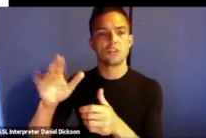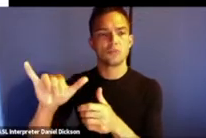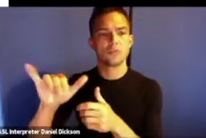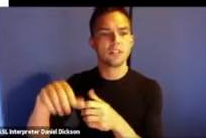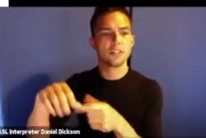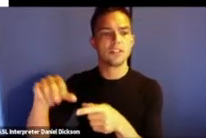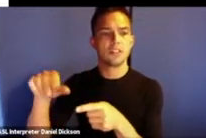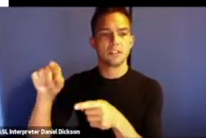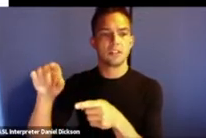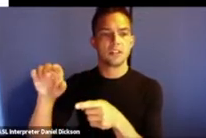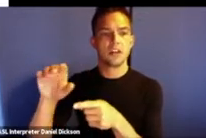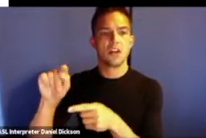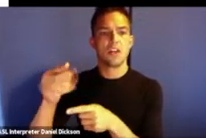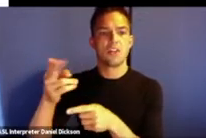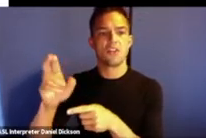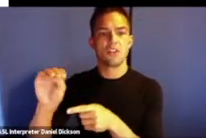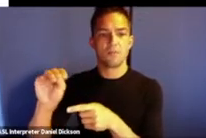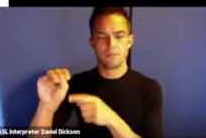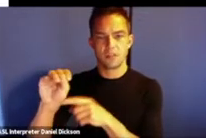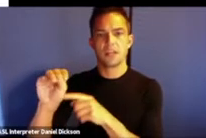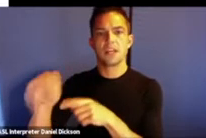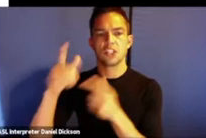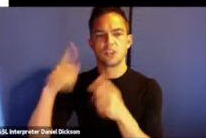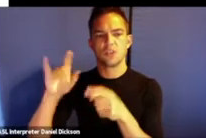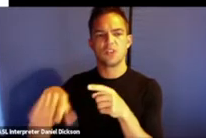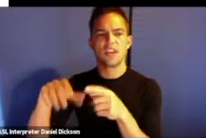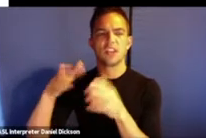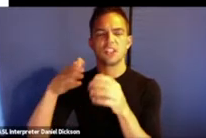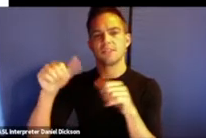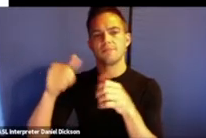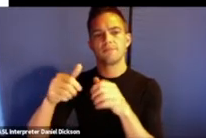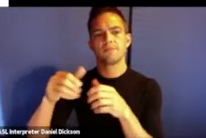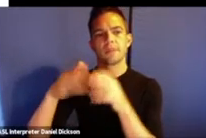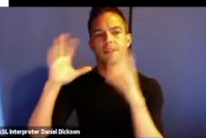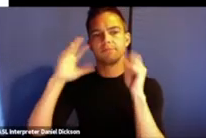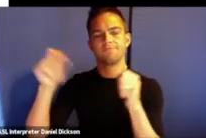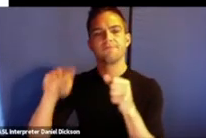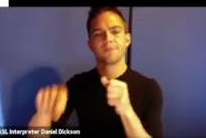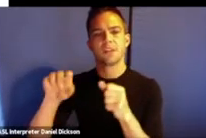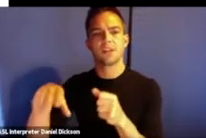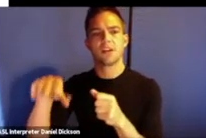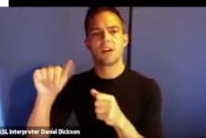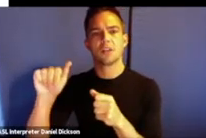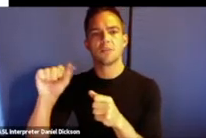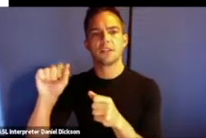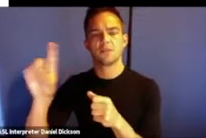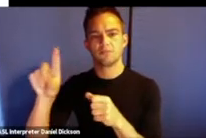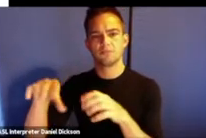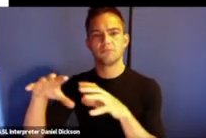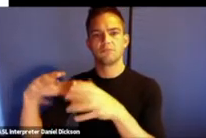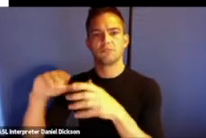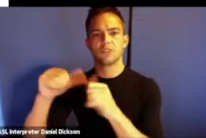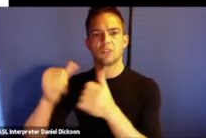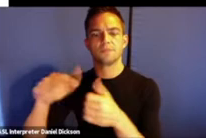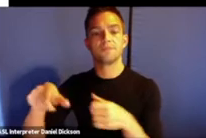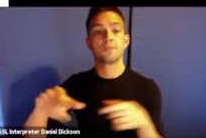she gathered the group to do that one. Then we, for our UNICEF project, as Hans said, that we realized